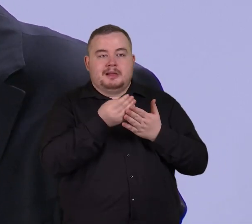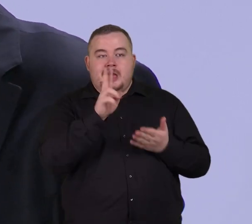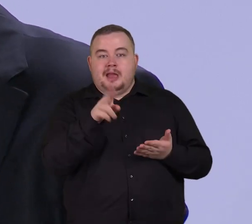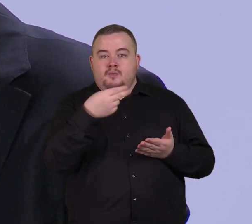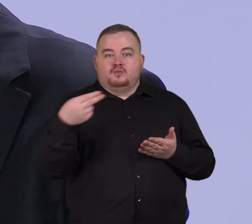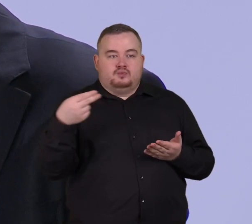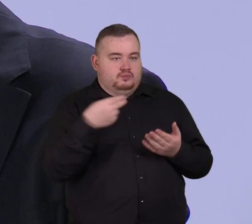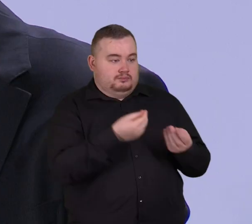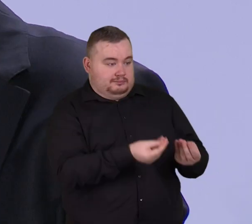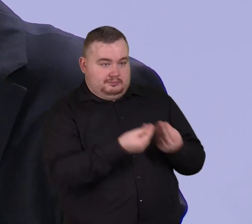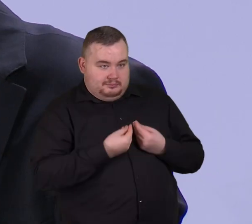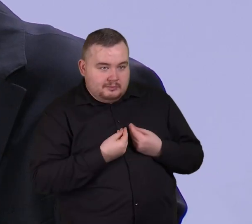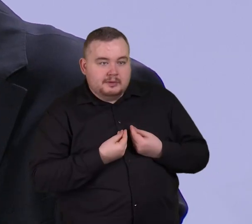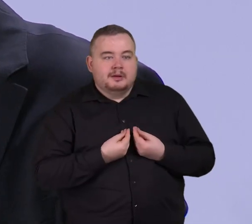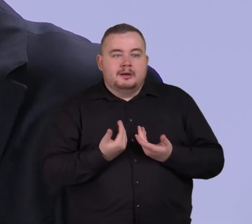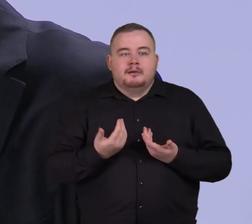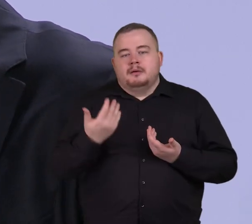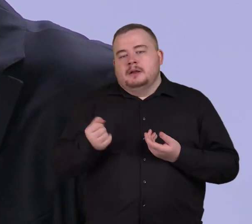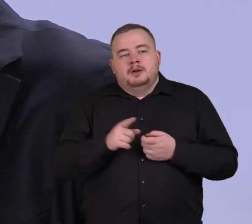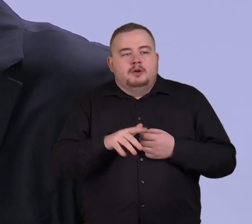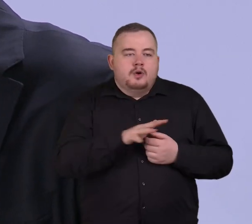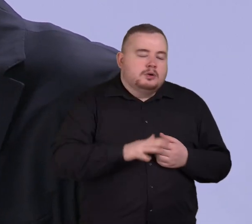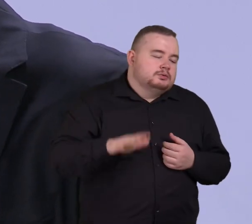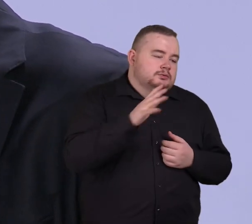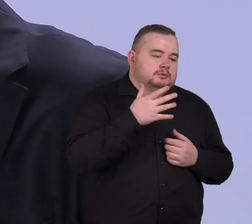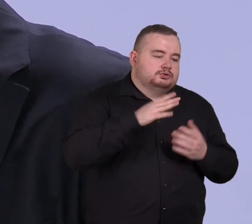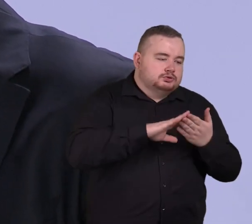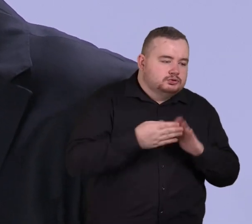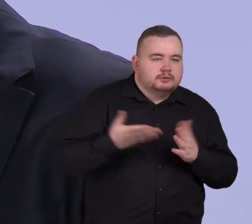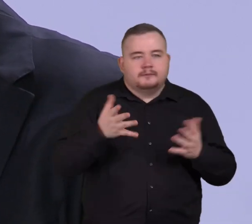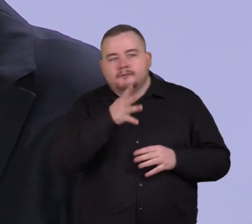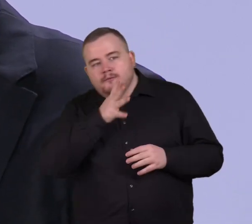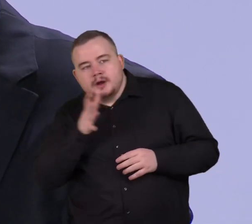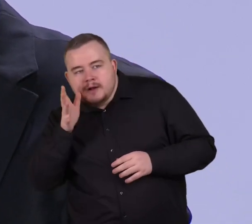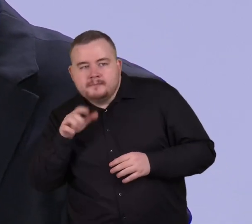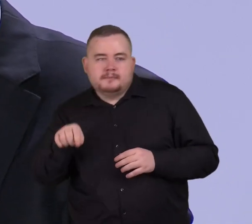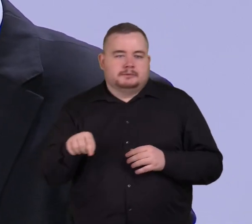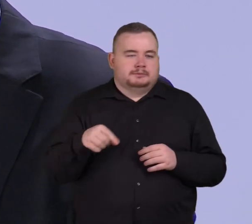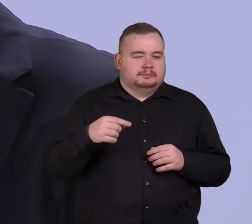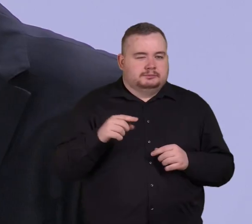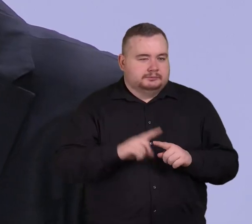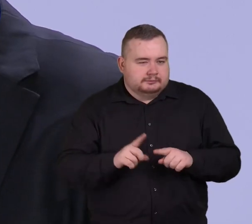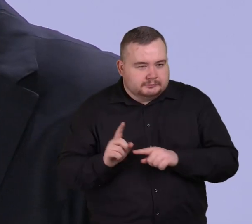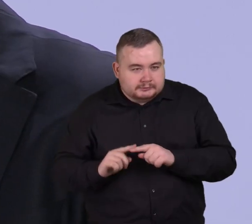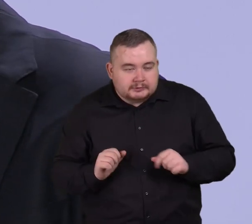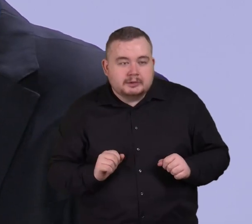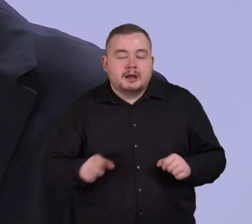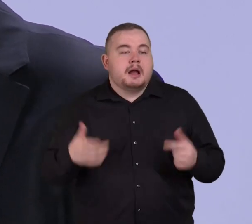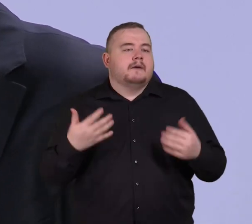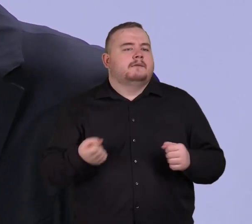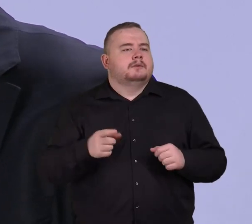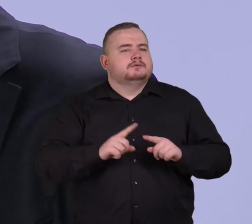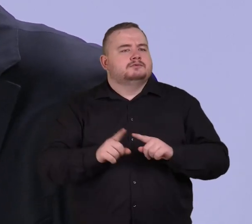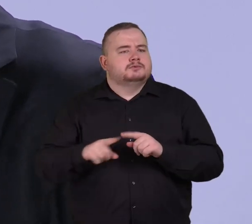have areas with VW, steel production. And if you go 50